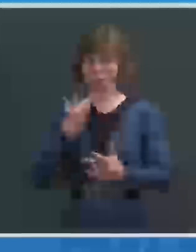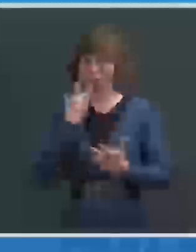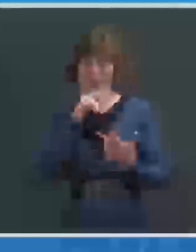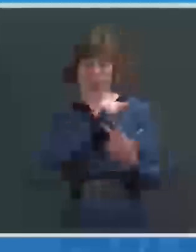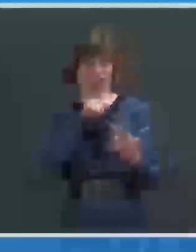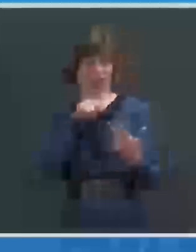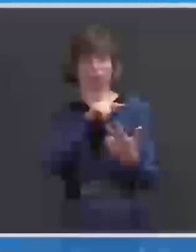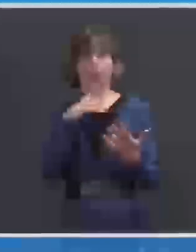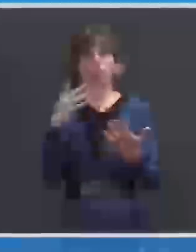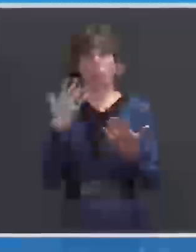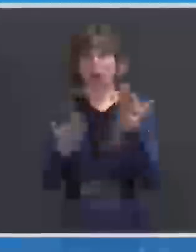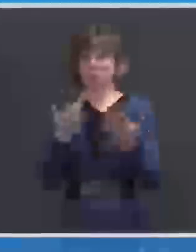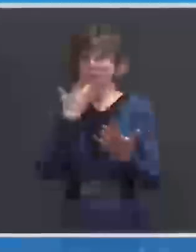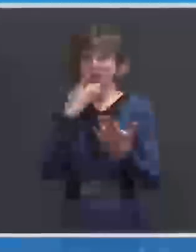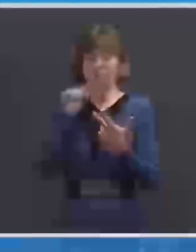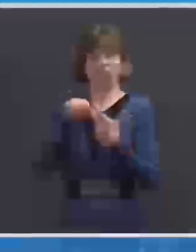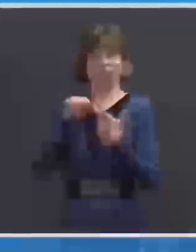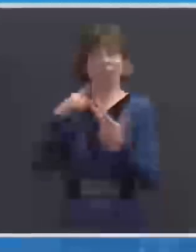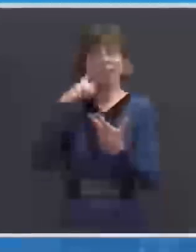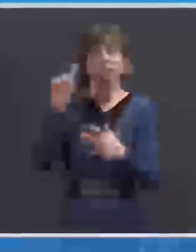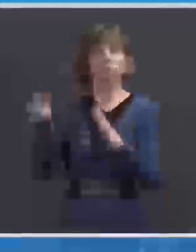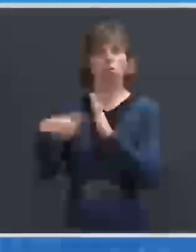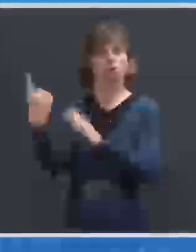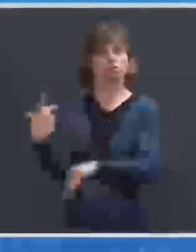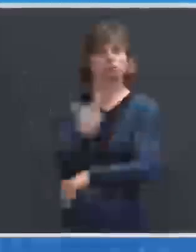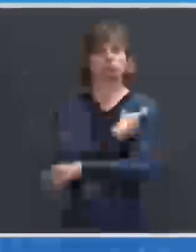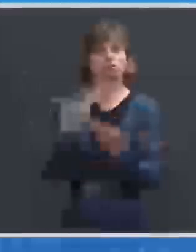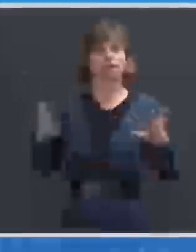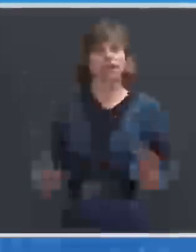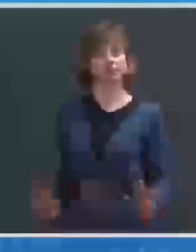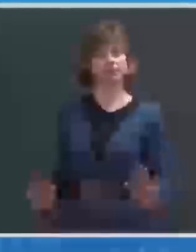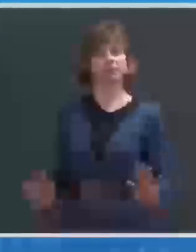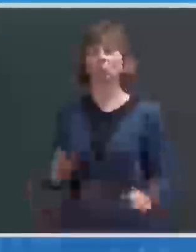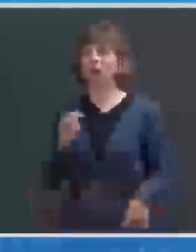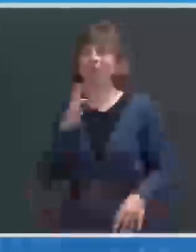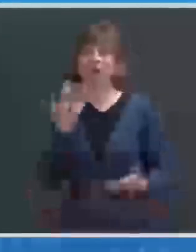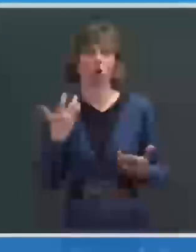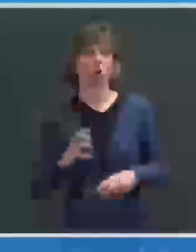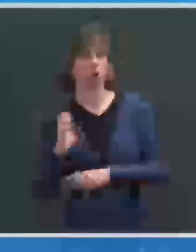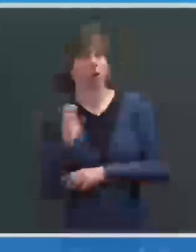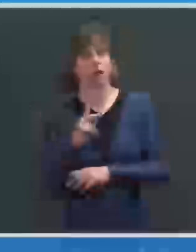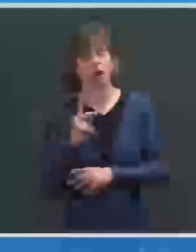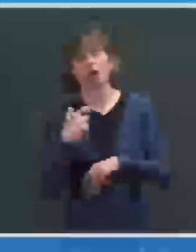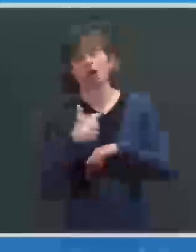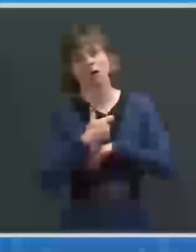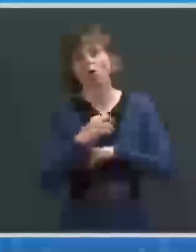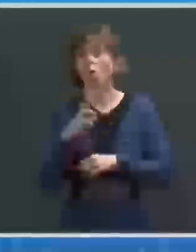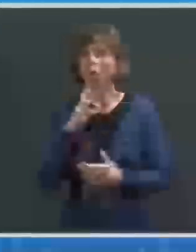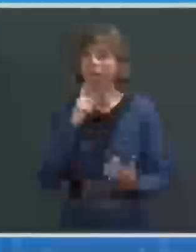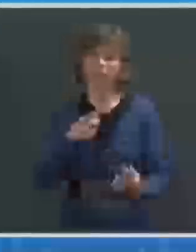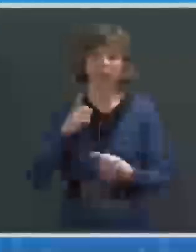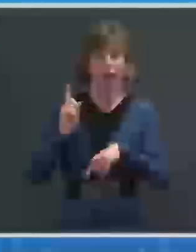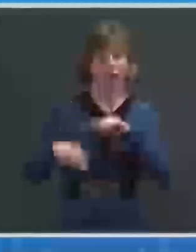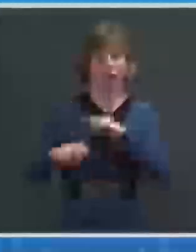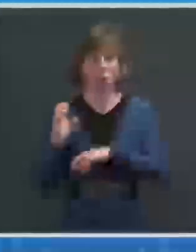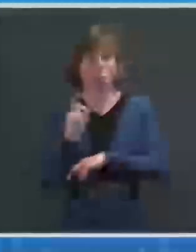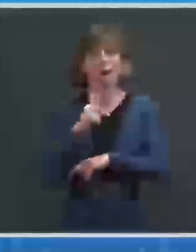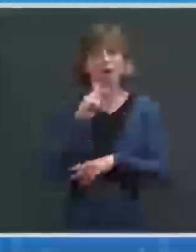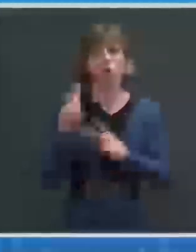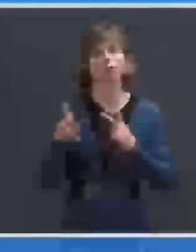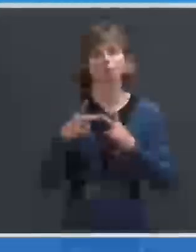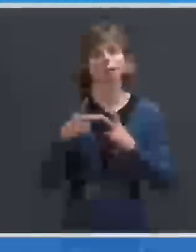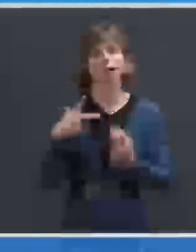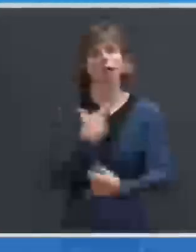dose vaccine. So those who do not want to return for a second dose or who would have difficulty returning for a second dose. And we understand